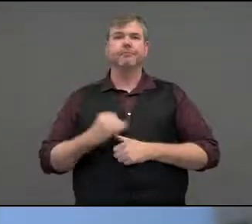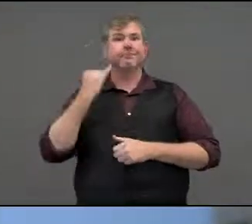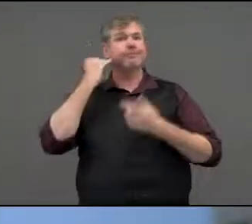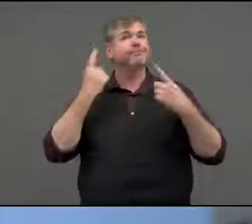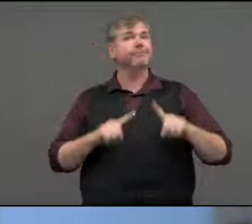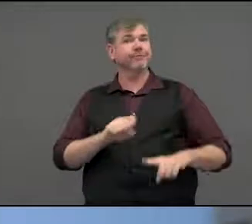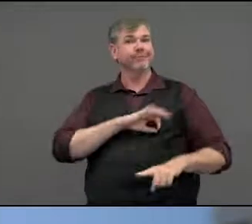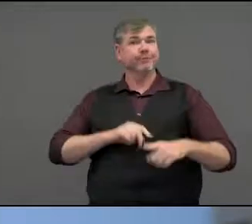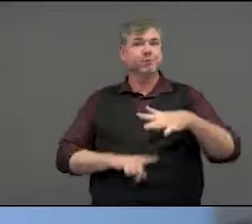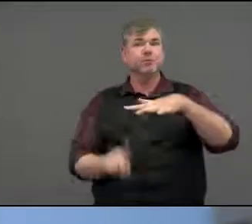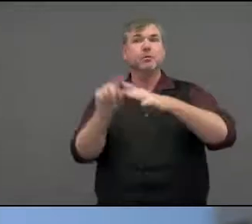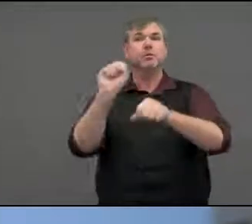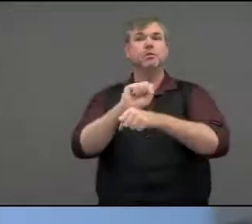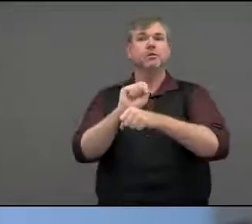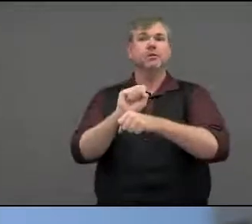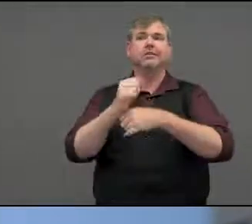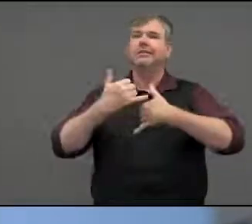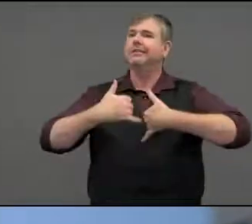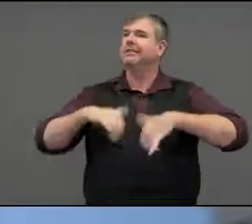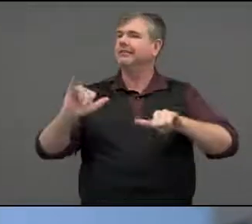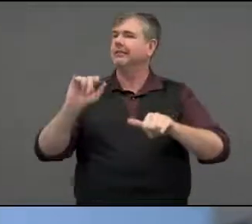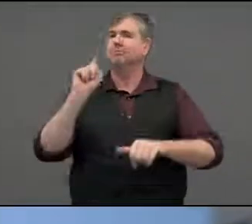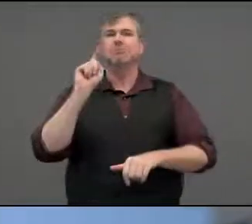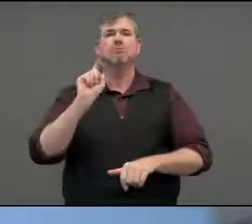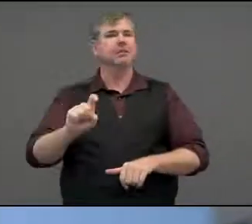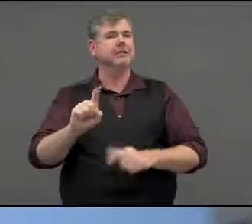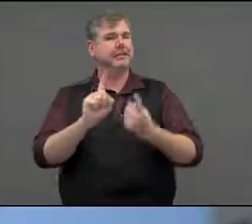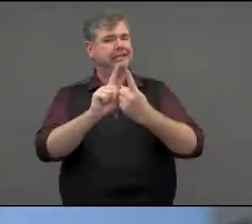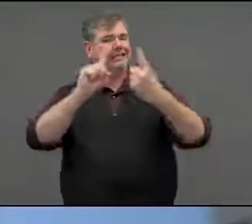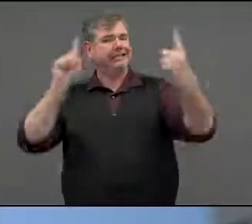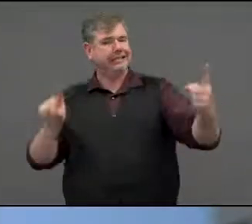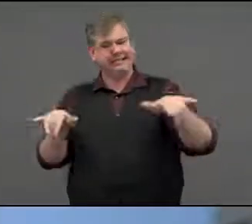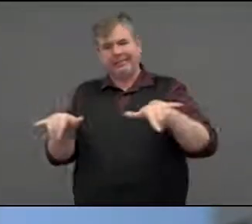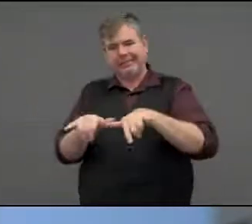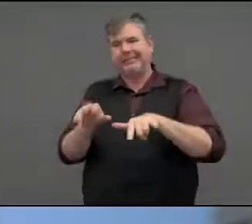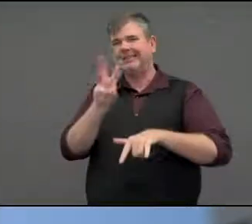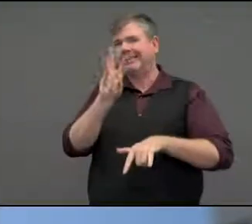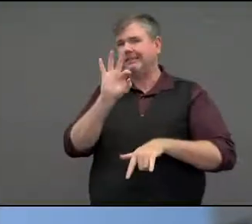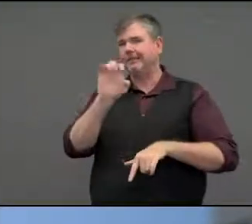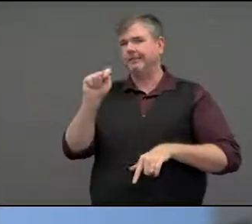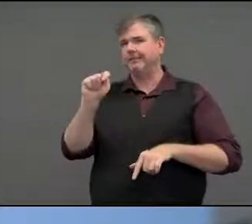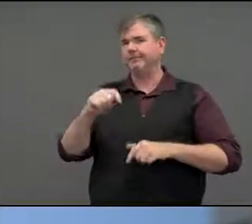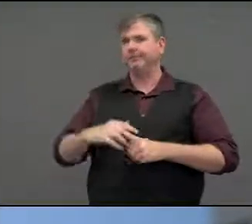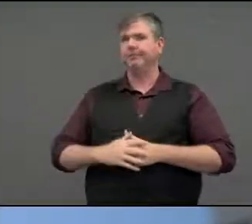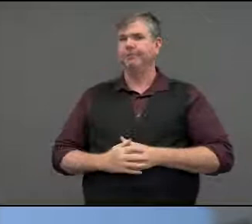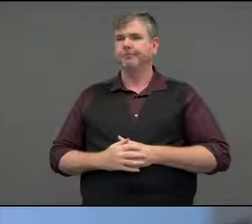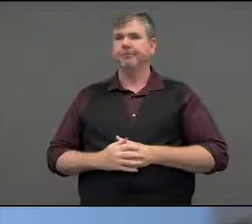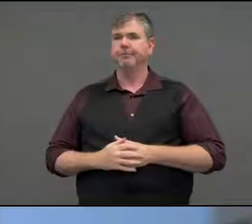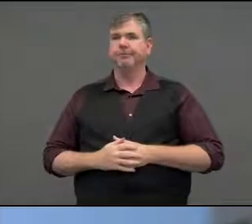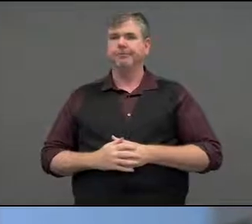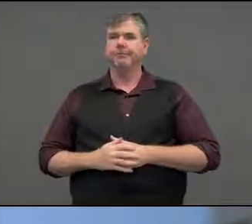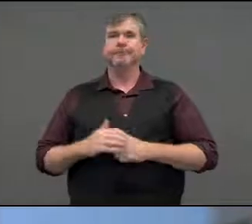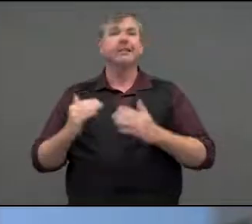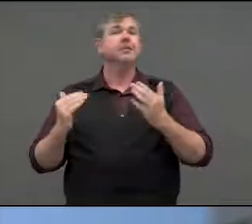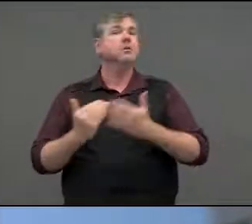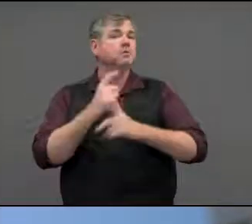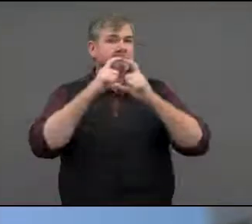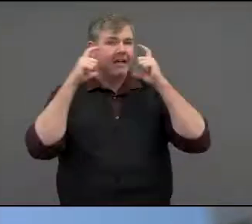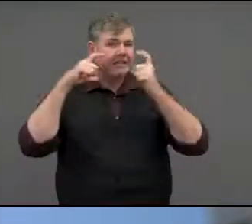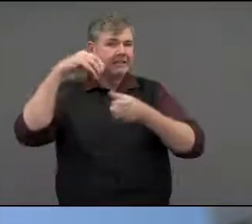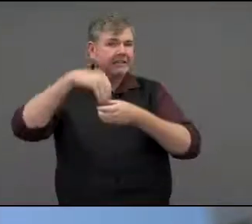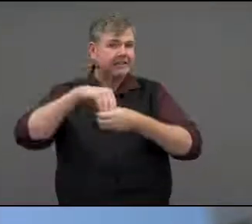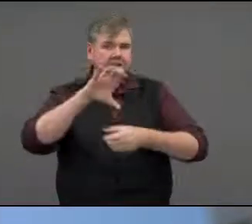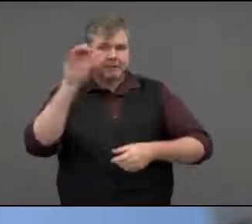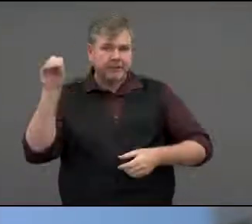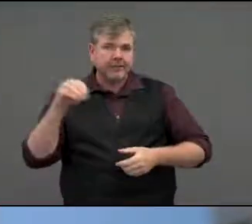their other members of that work. They need to wear their masks when indoors and outdoors when they're not exercising.